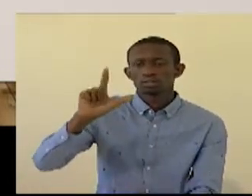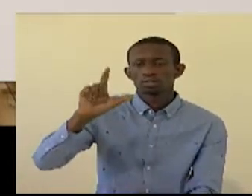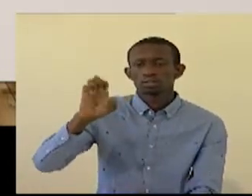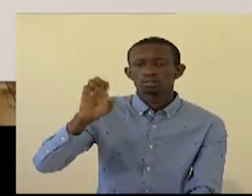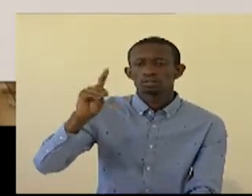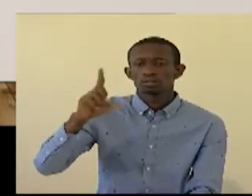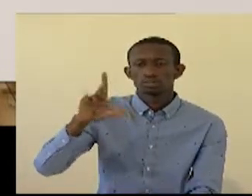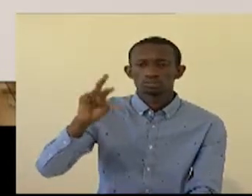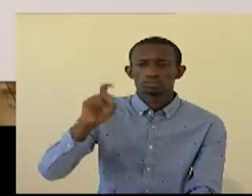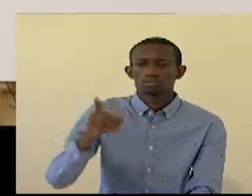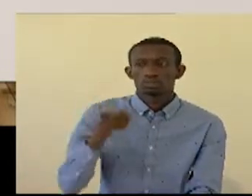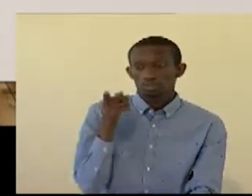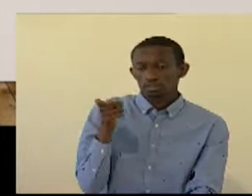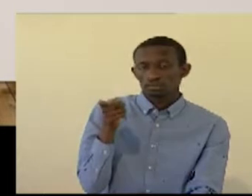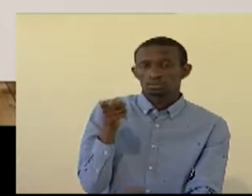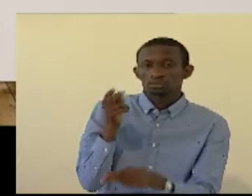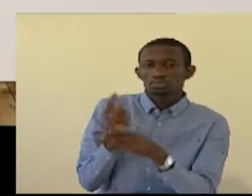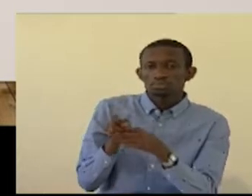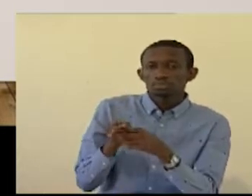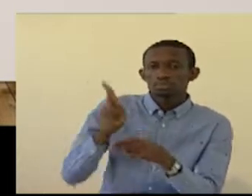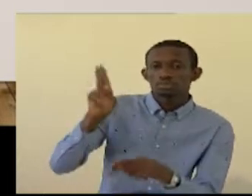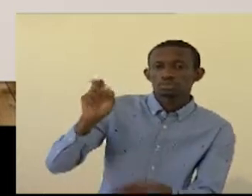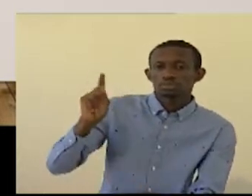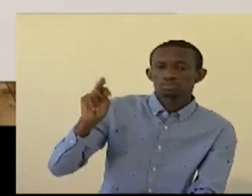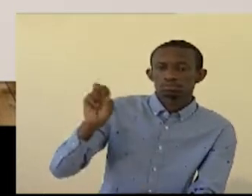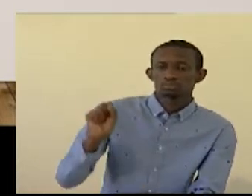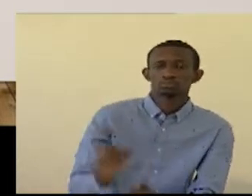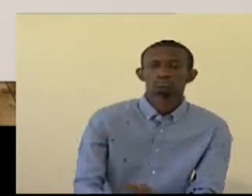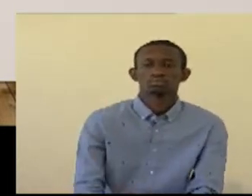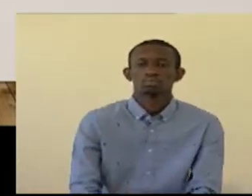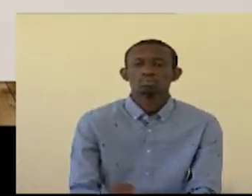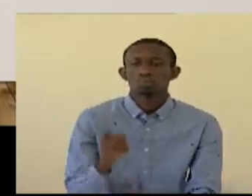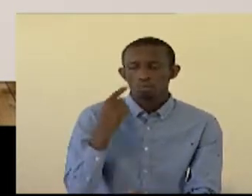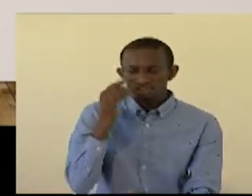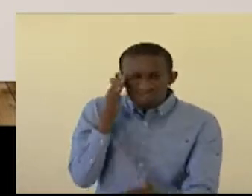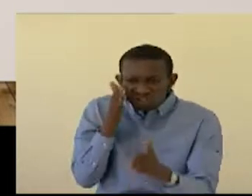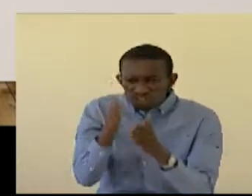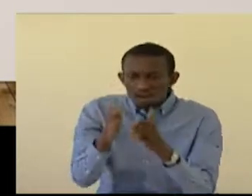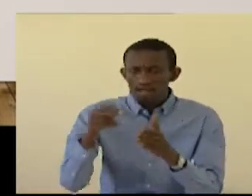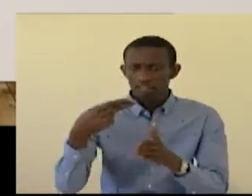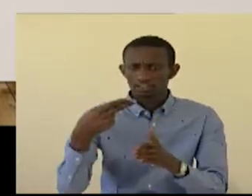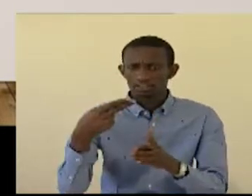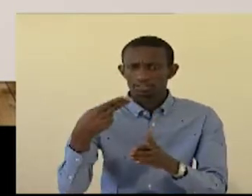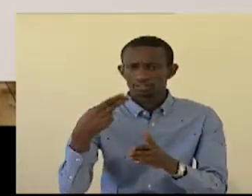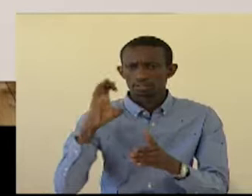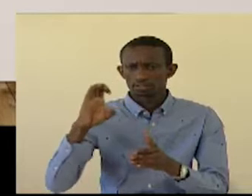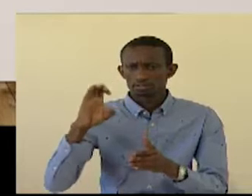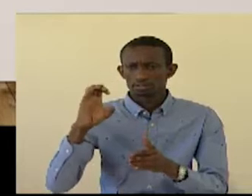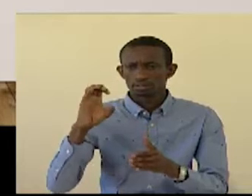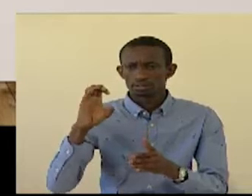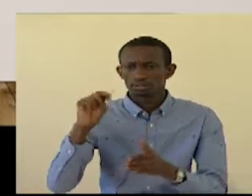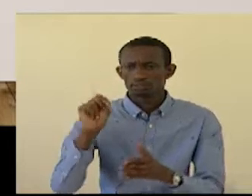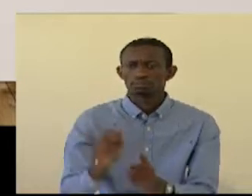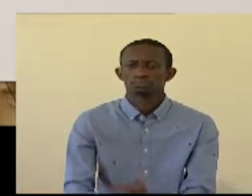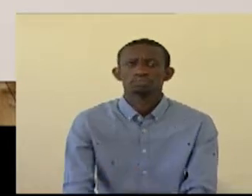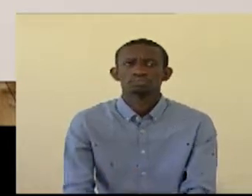And this is zinc with a surface layer of mercury in concentrated HCl. So if you